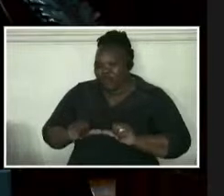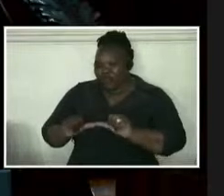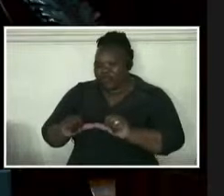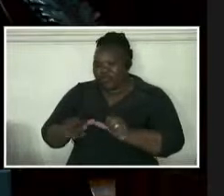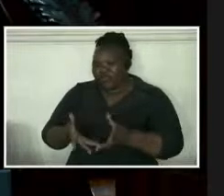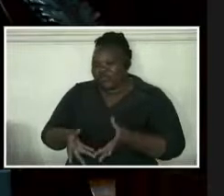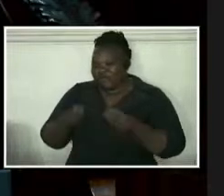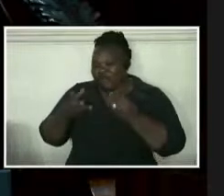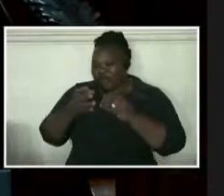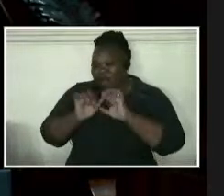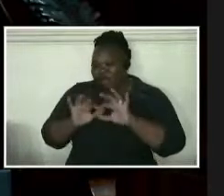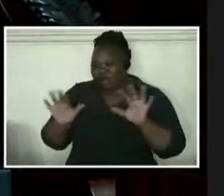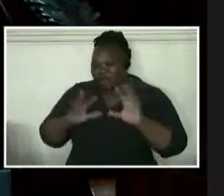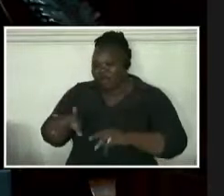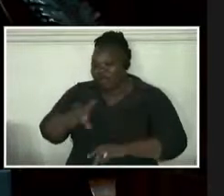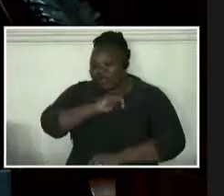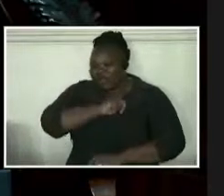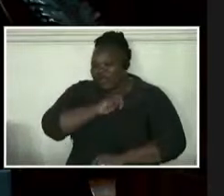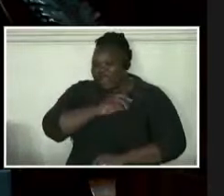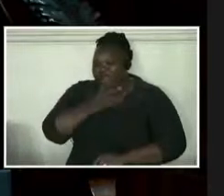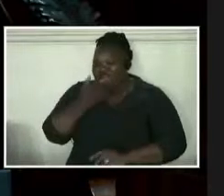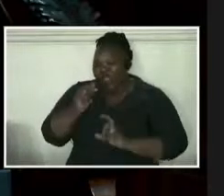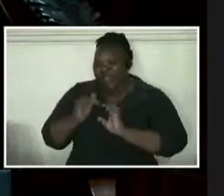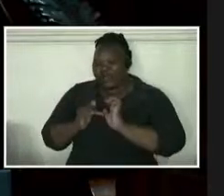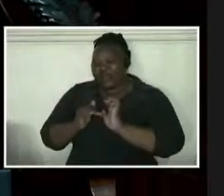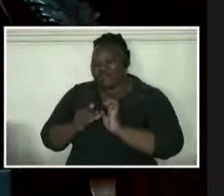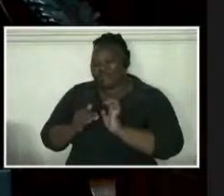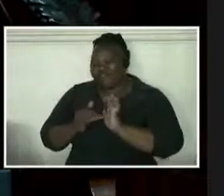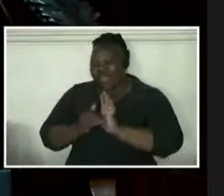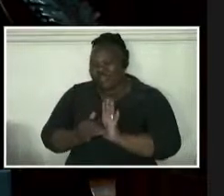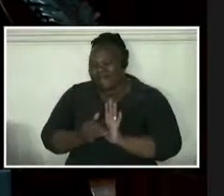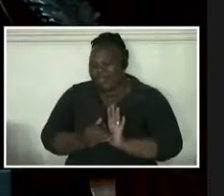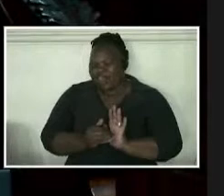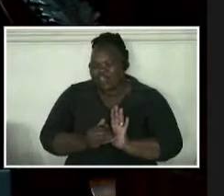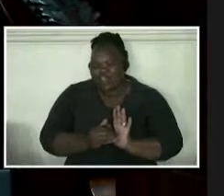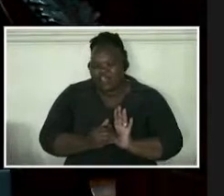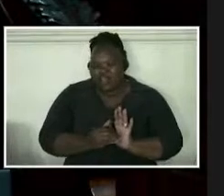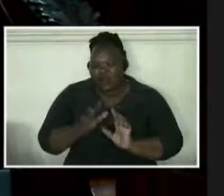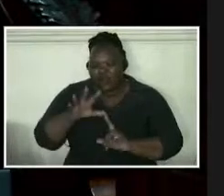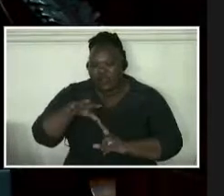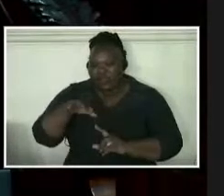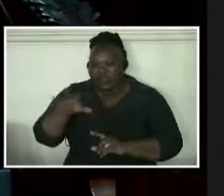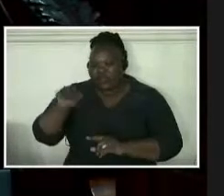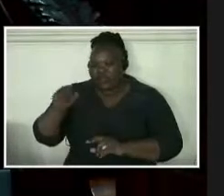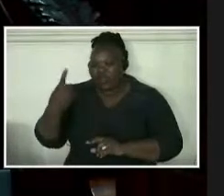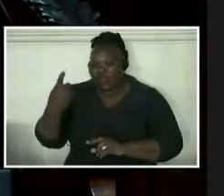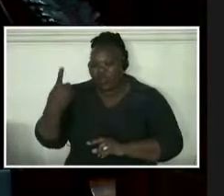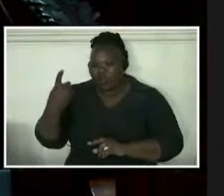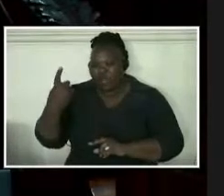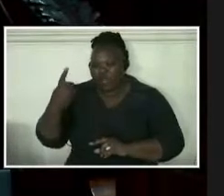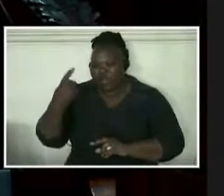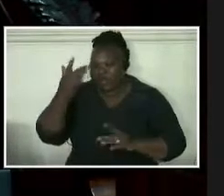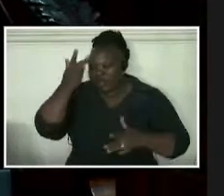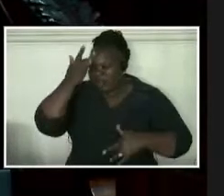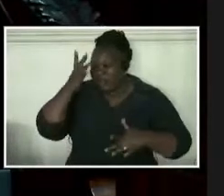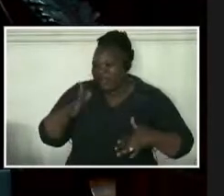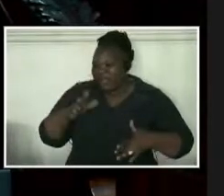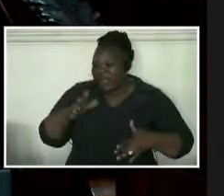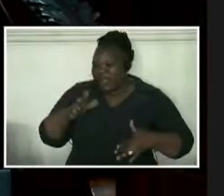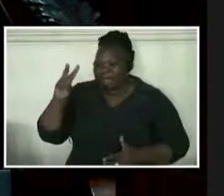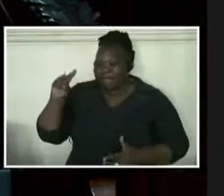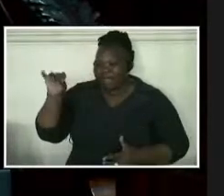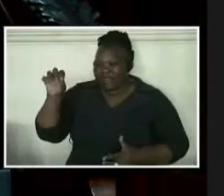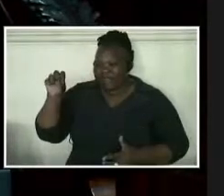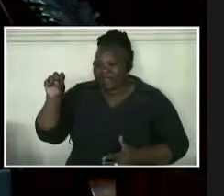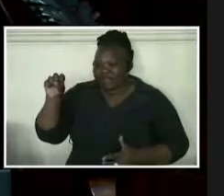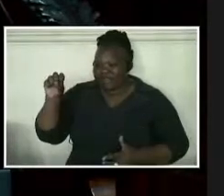to receive from the people of course with natal for instance we take one of our patients who miss cabo situally hit